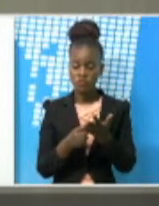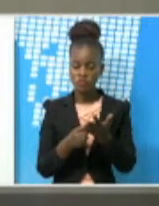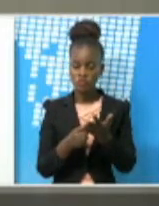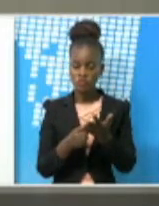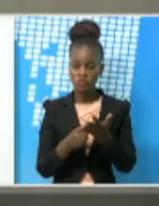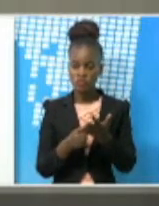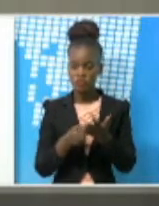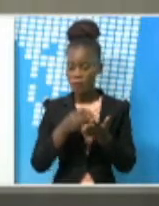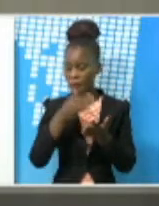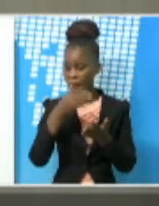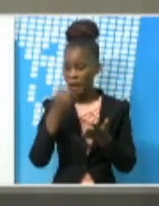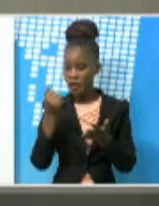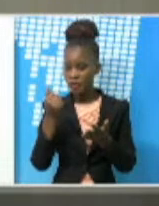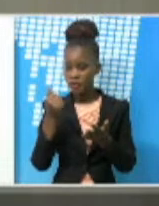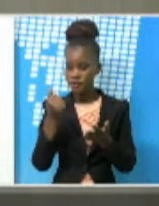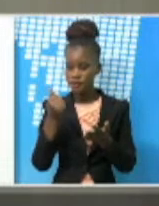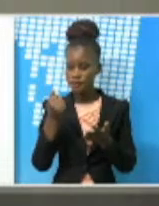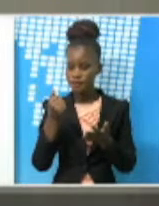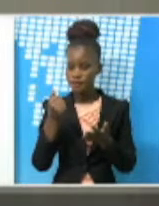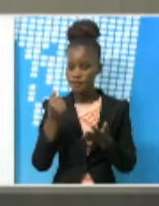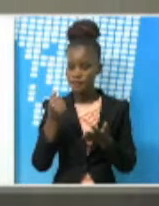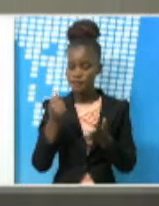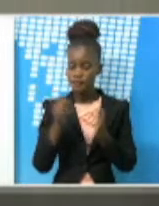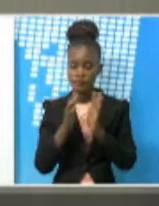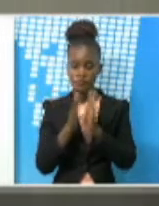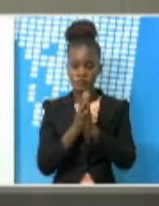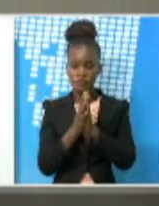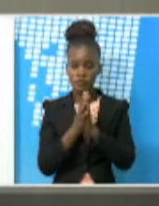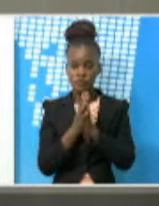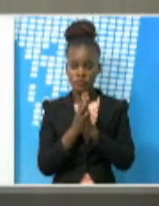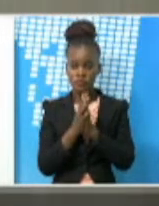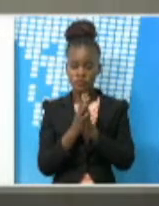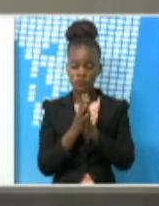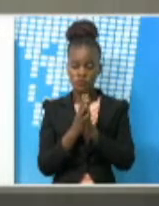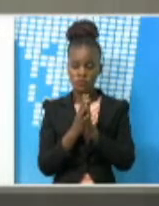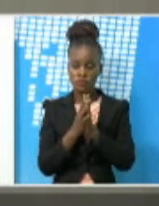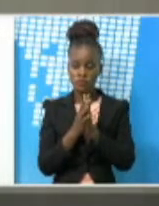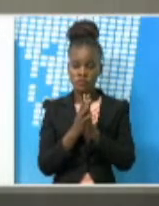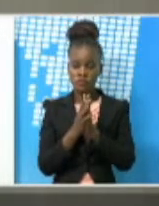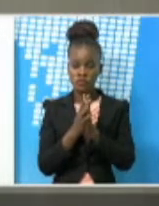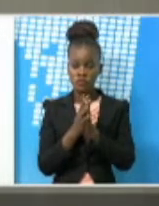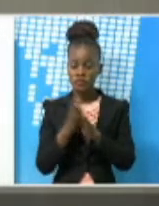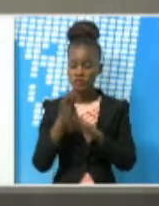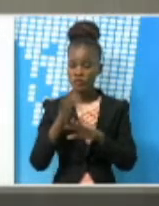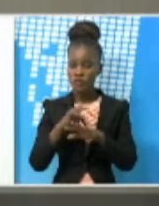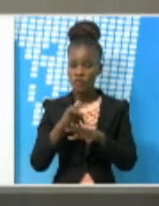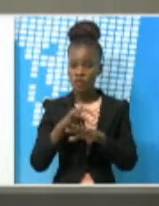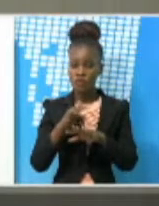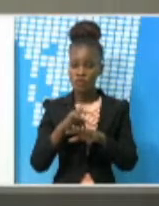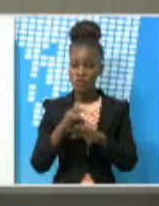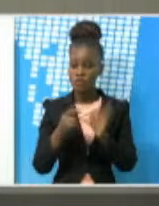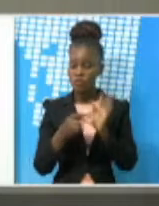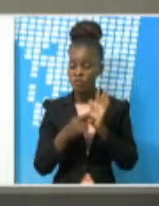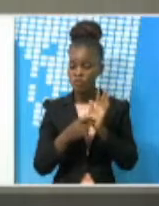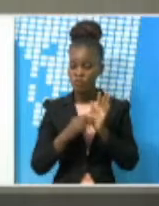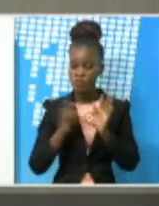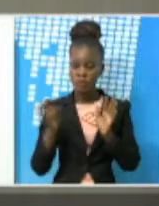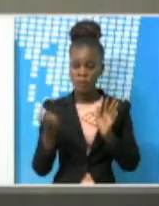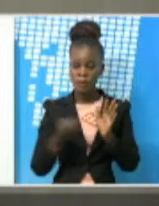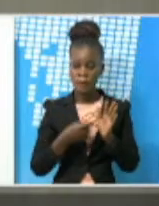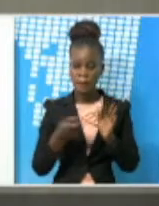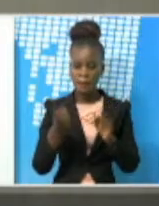Ugandan-based companies. And in ensuring that, for example, our raw materials are